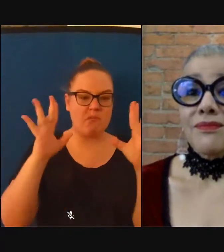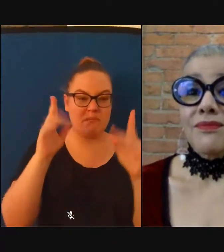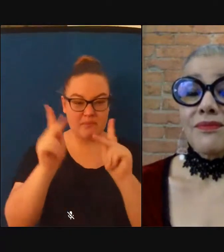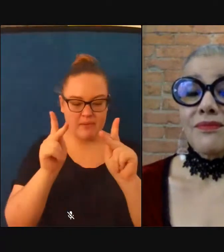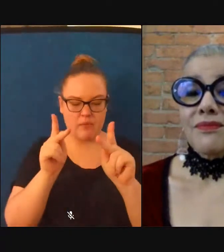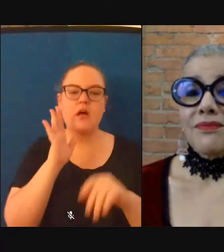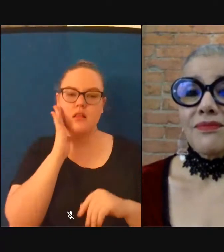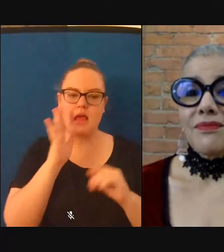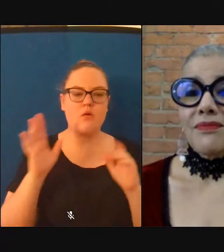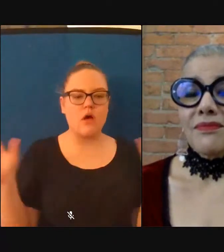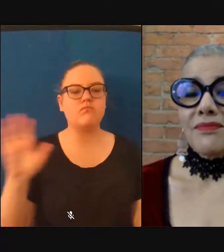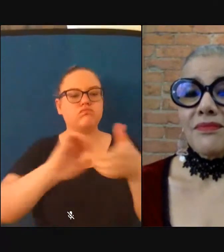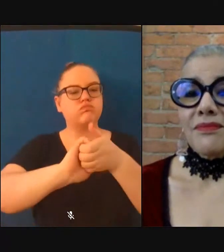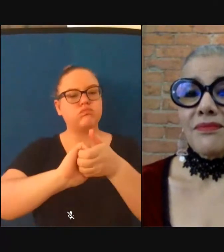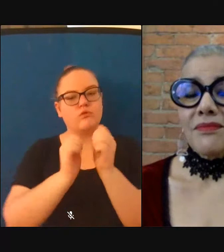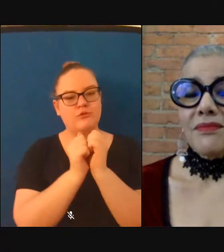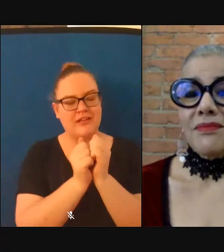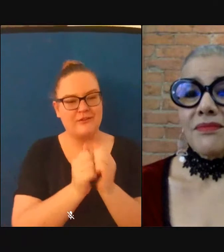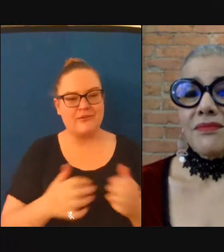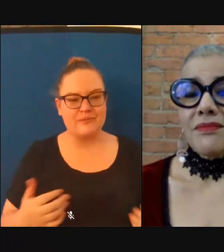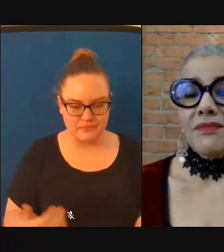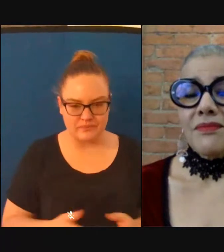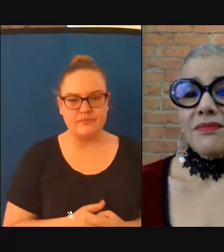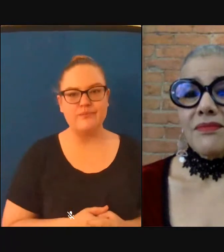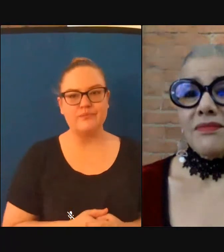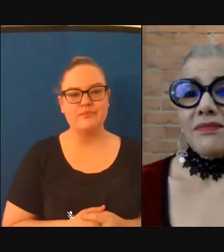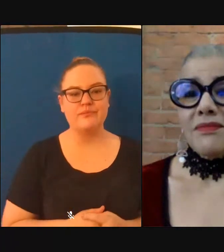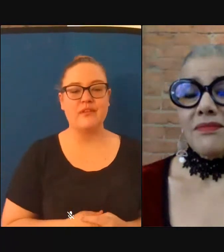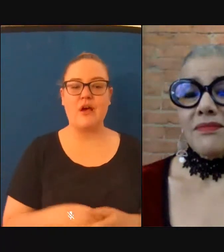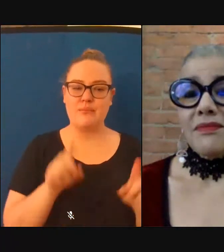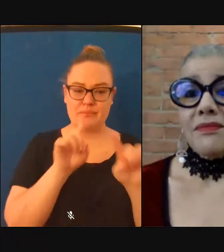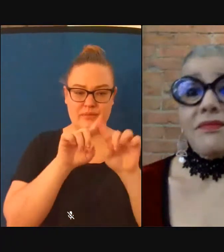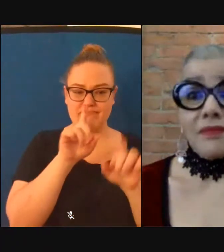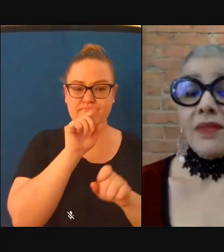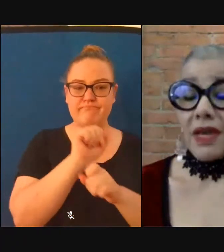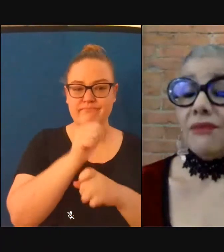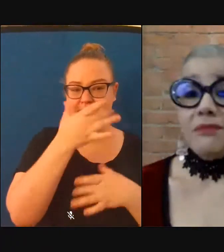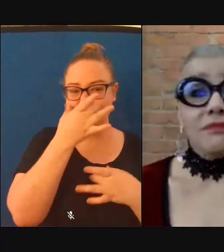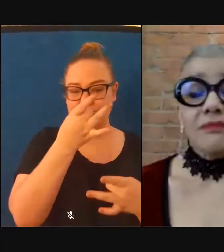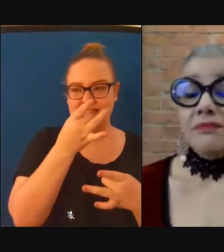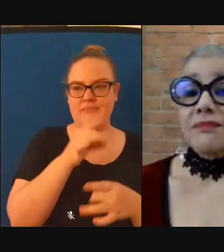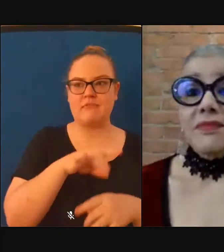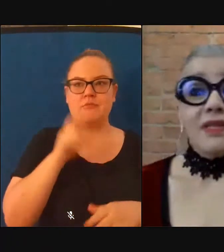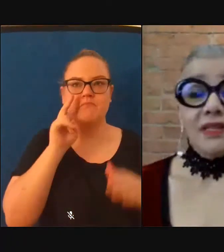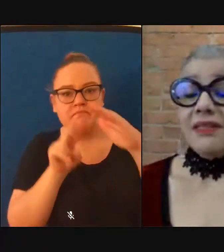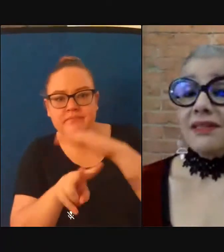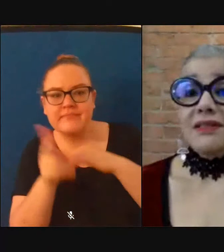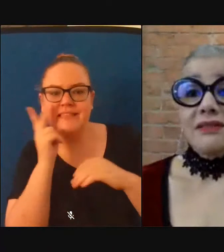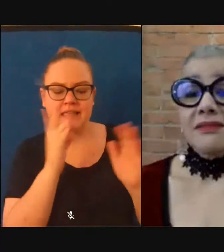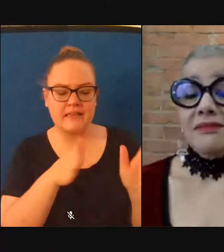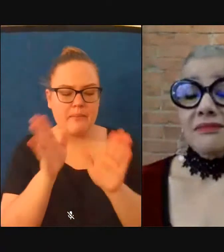is perennially plagued by infighting. But it was fascinating to get an inside view on the planning of that event